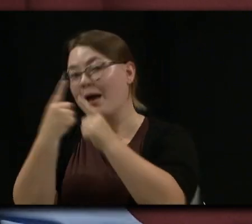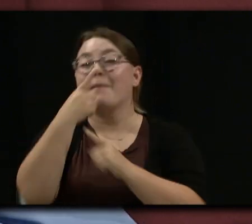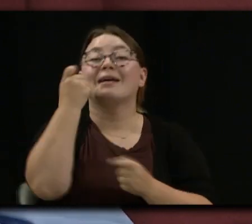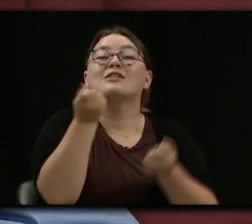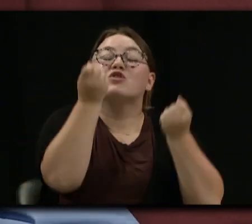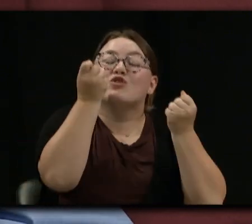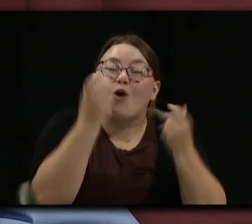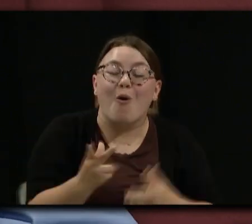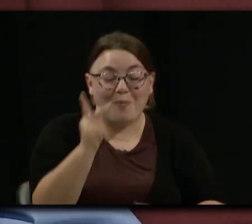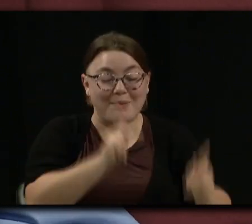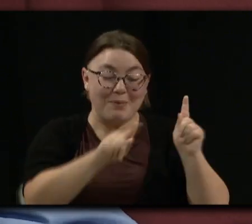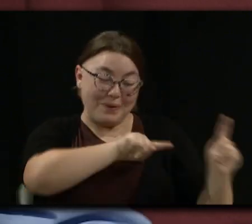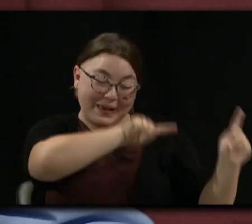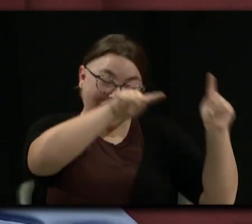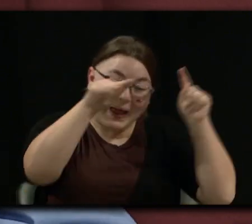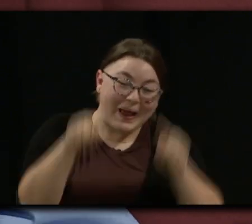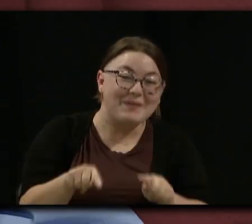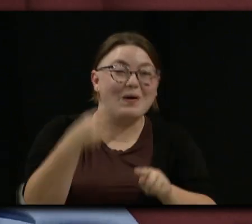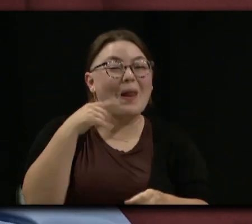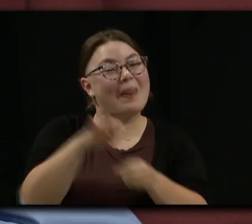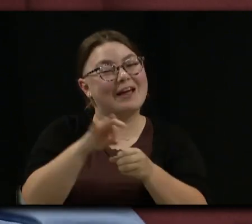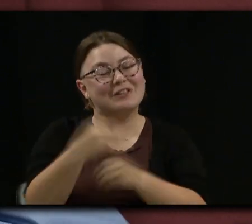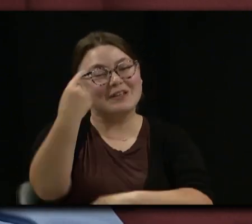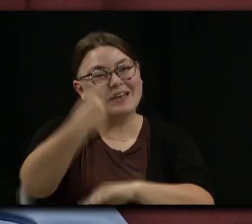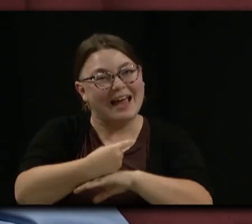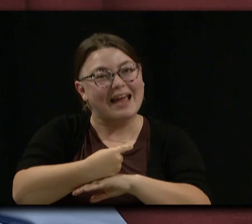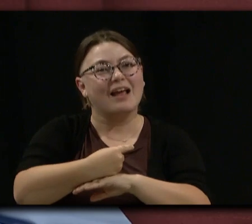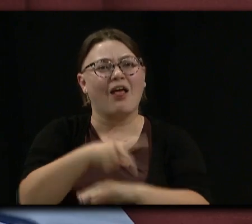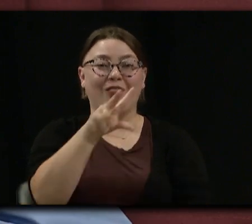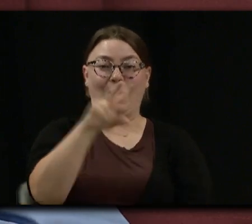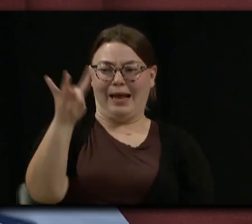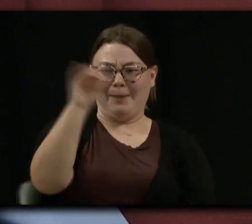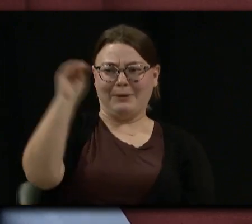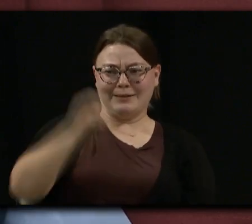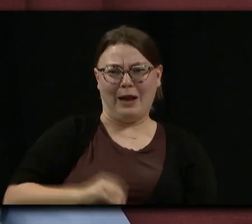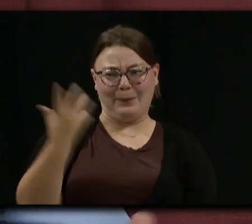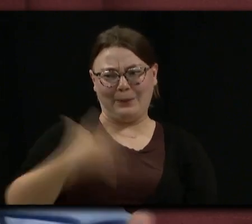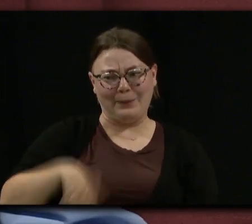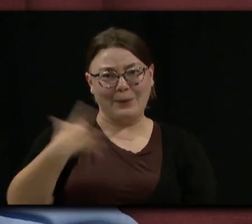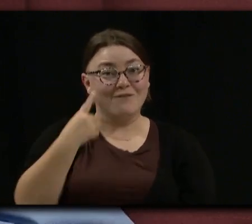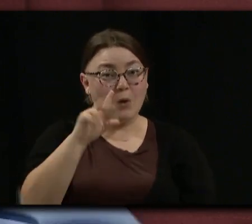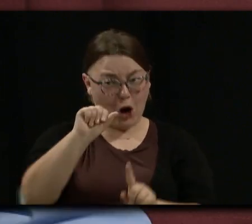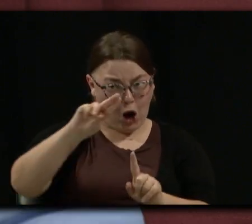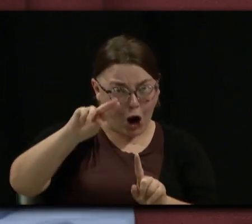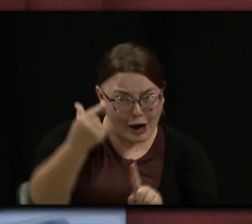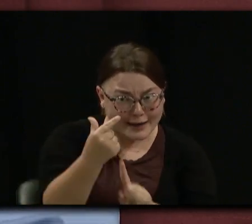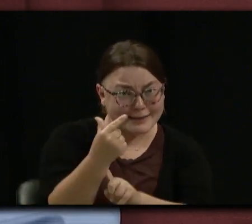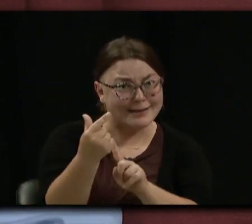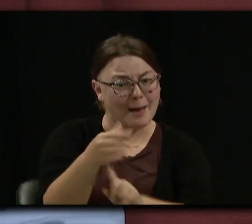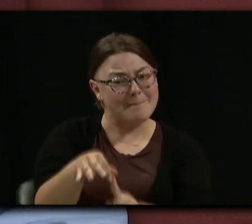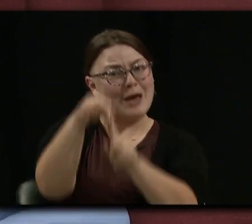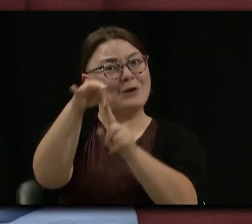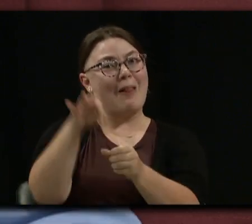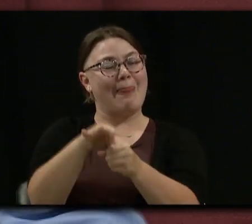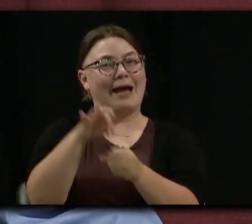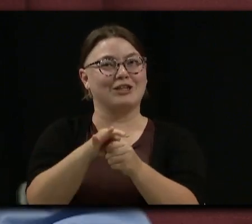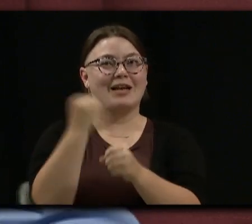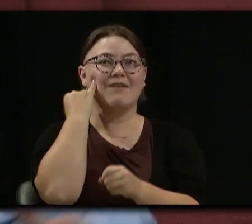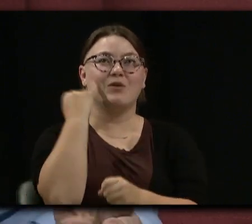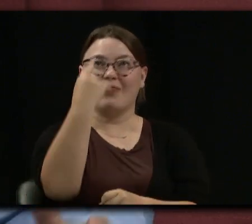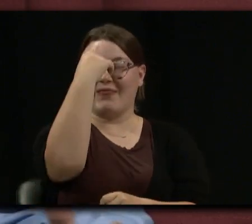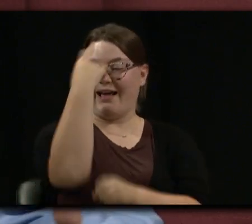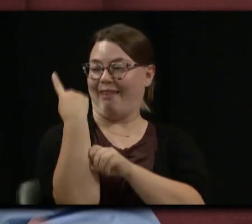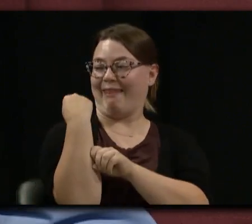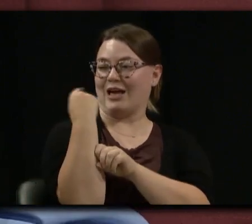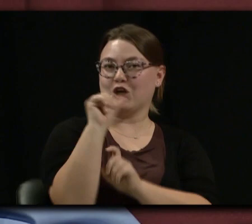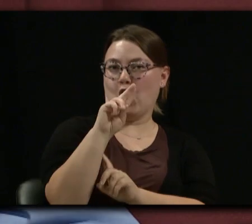that we had, and most people say, well, 38% in the county. Well, for an August, if you look back at last year's August